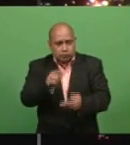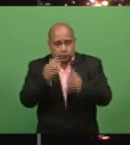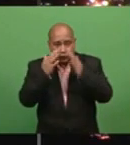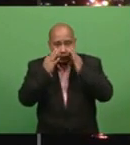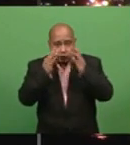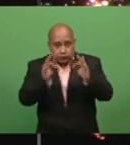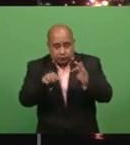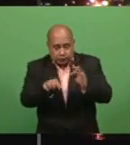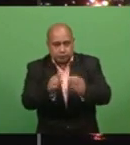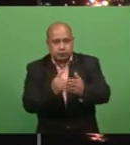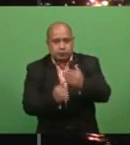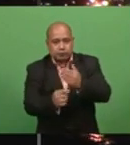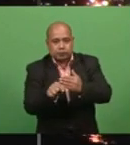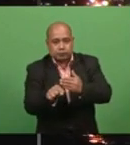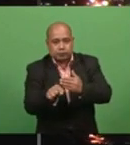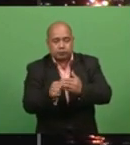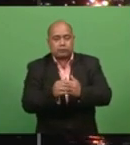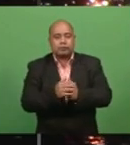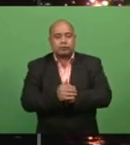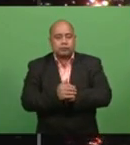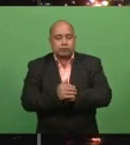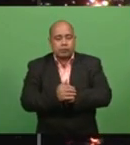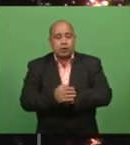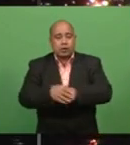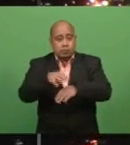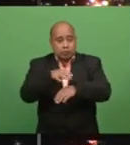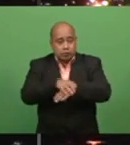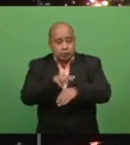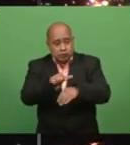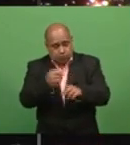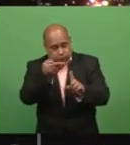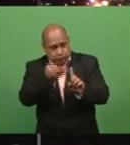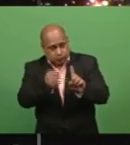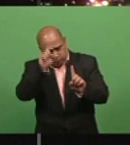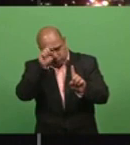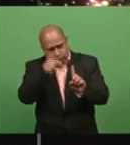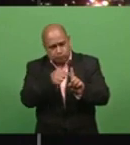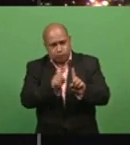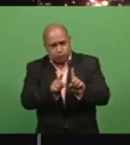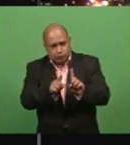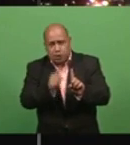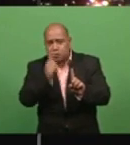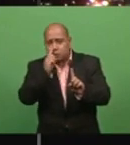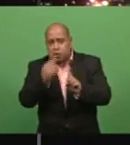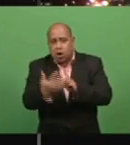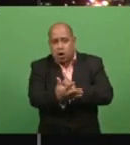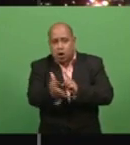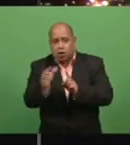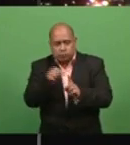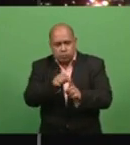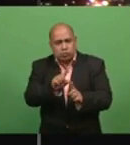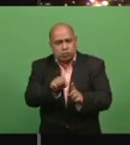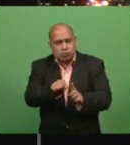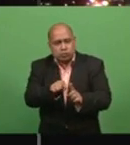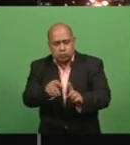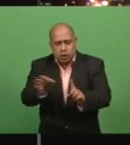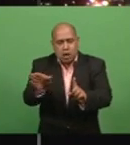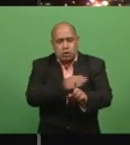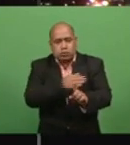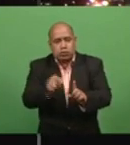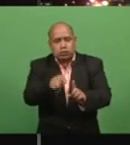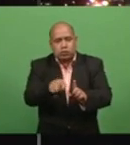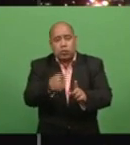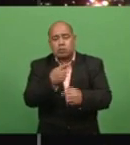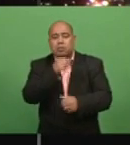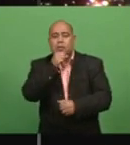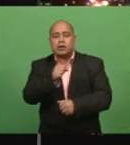force. Commissioner of Police Brigadier General Sithi Veningilio says all perpetrators in the latest cases are males and the offences